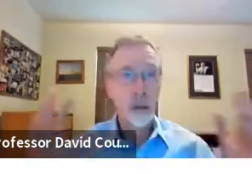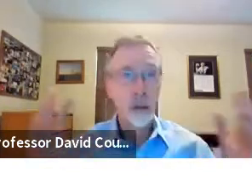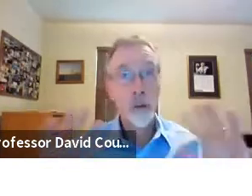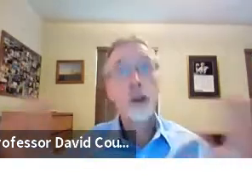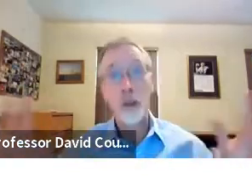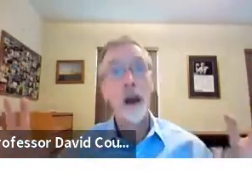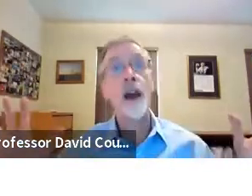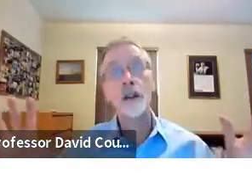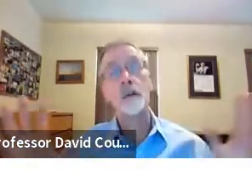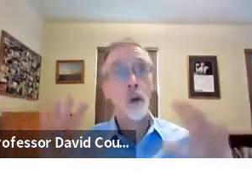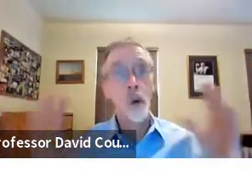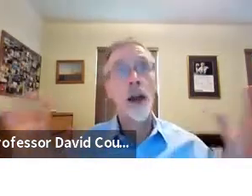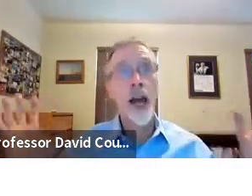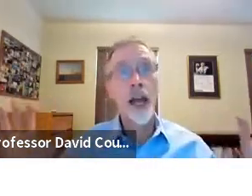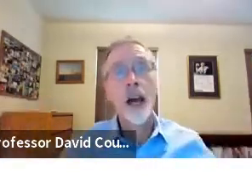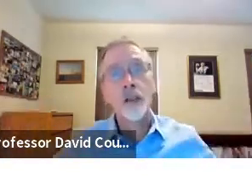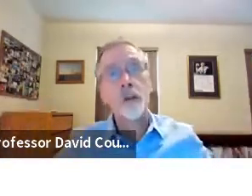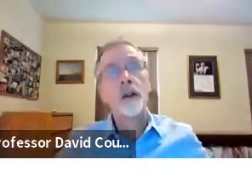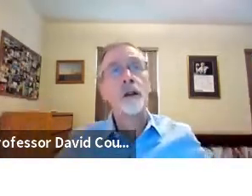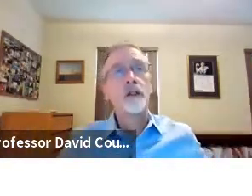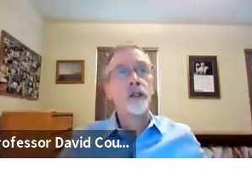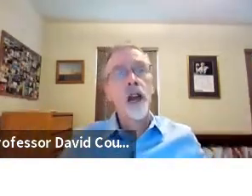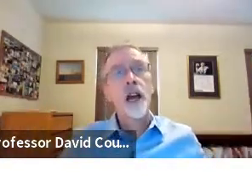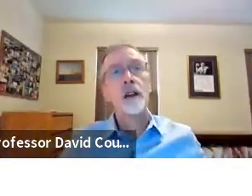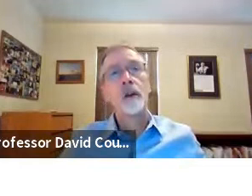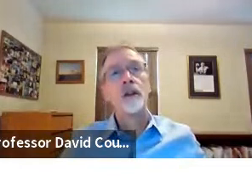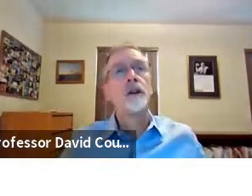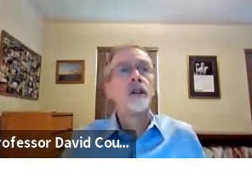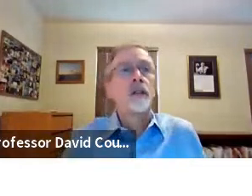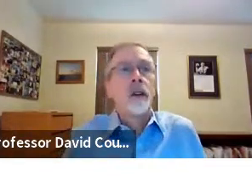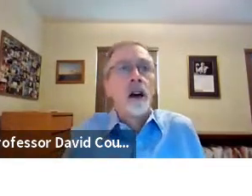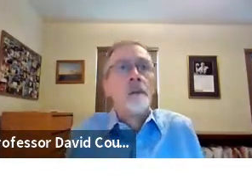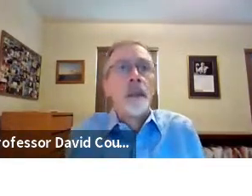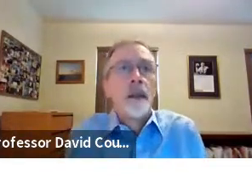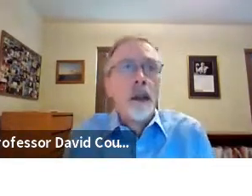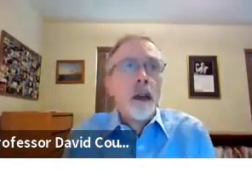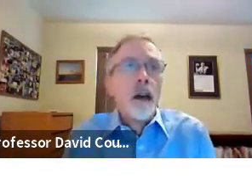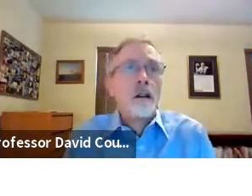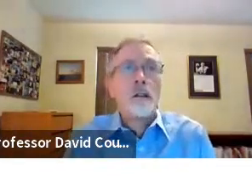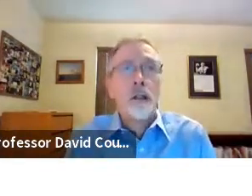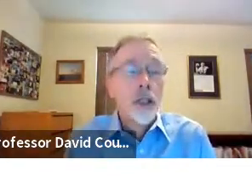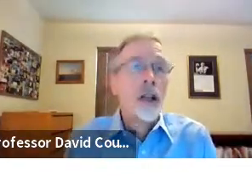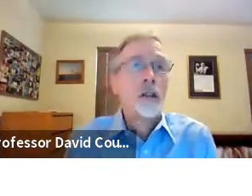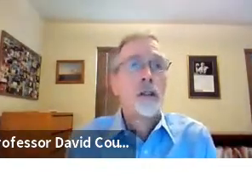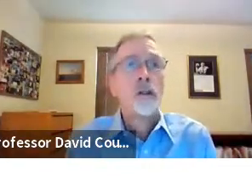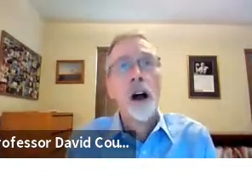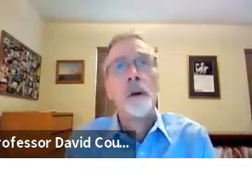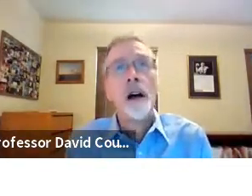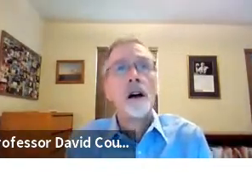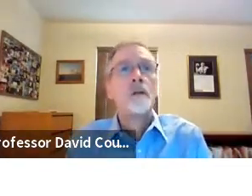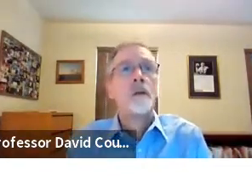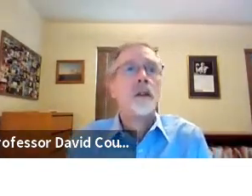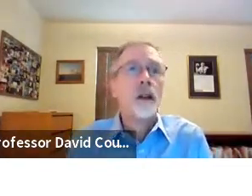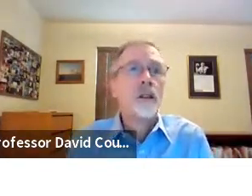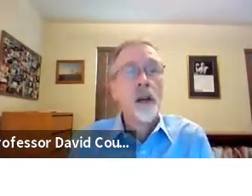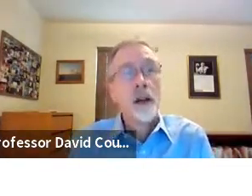Now, there's a fierce debate about why that is, whether it's genetic, whether it's early childhood